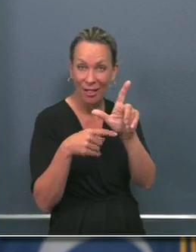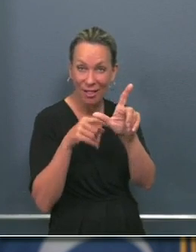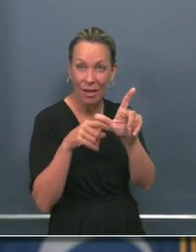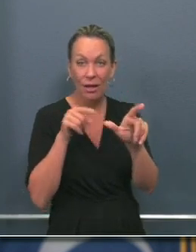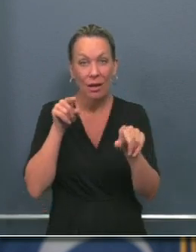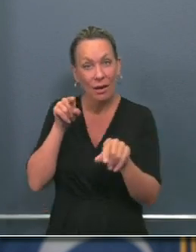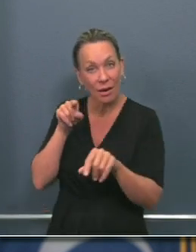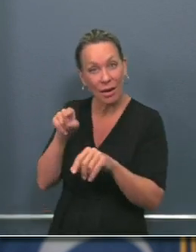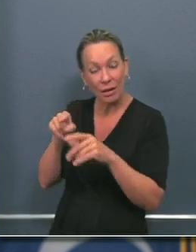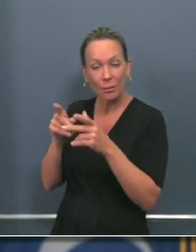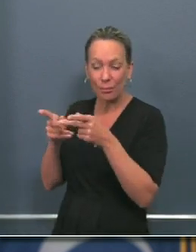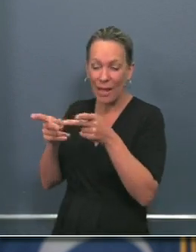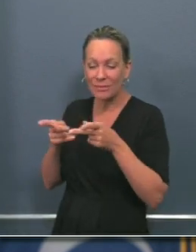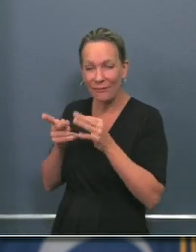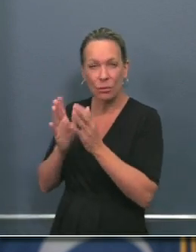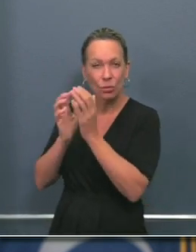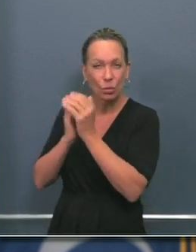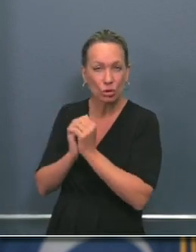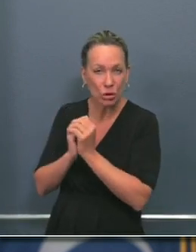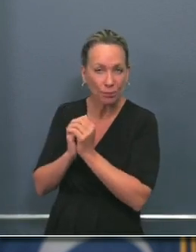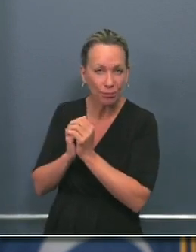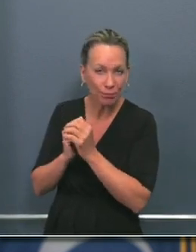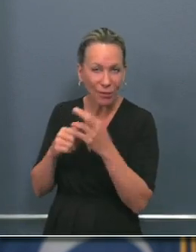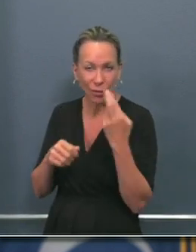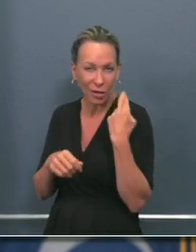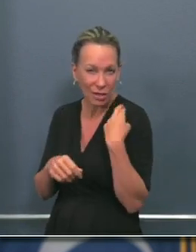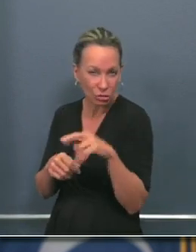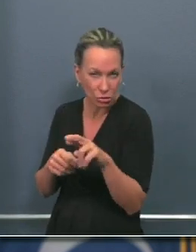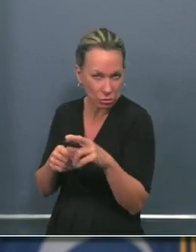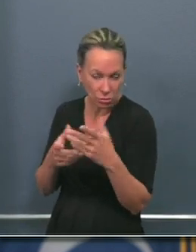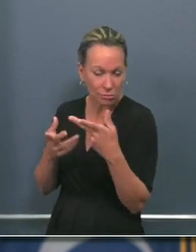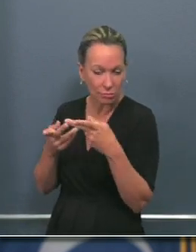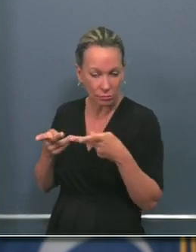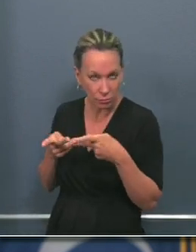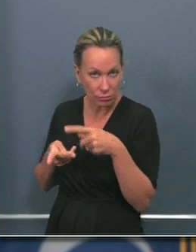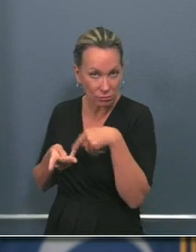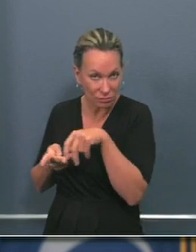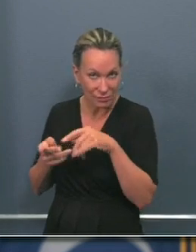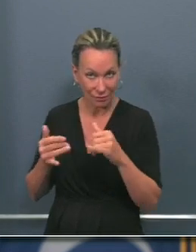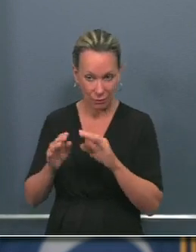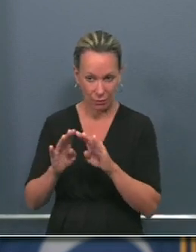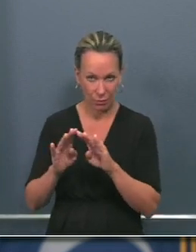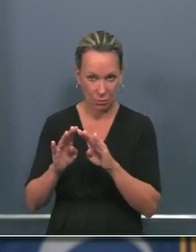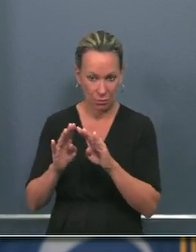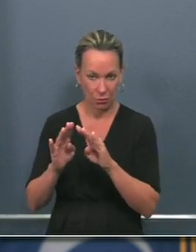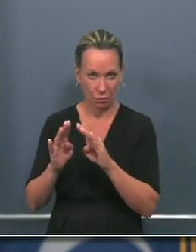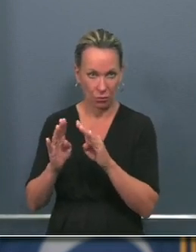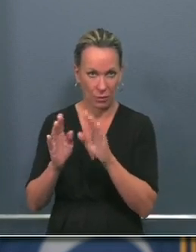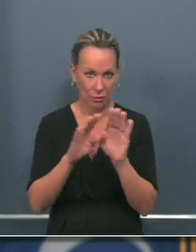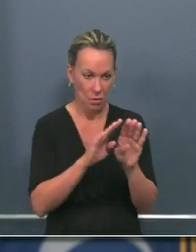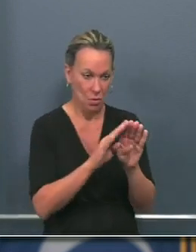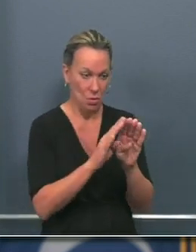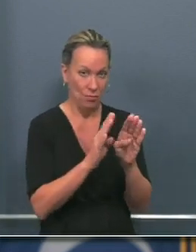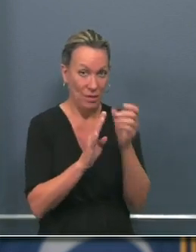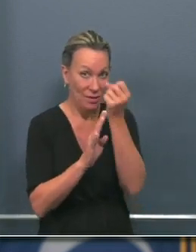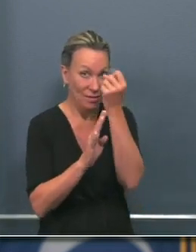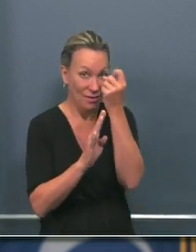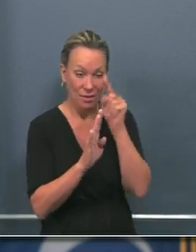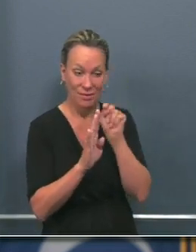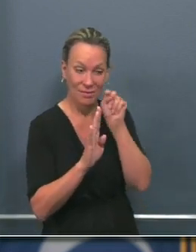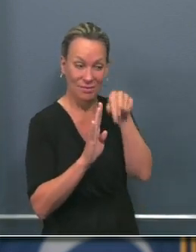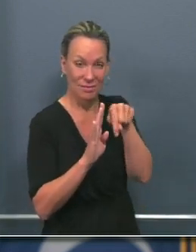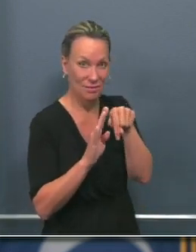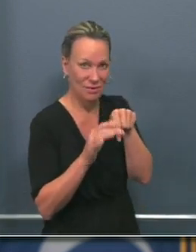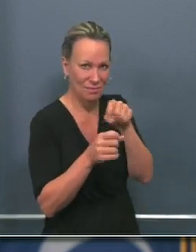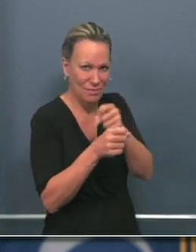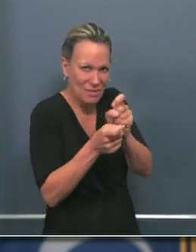for a statewide level the ability for congregants with modifications and limitations to come back into